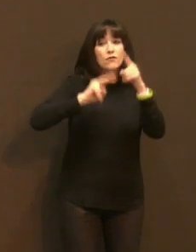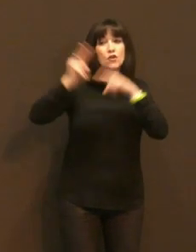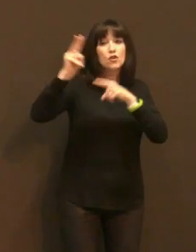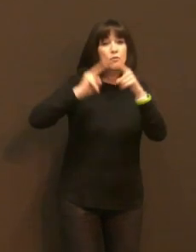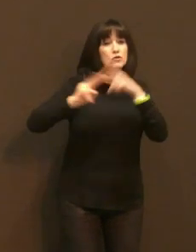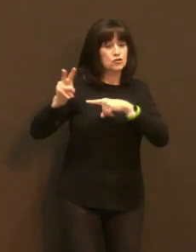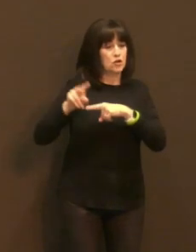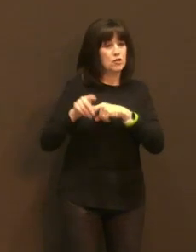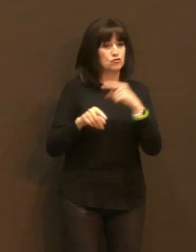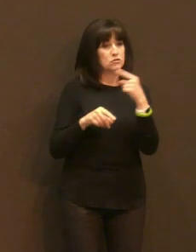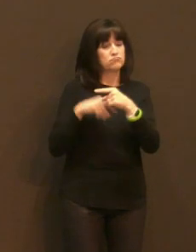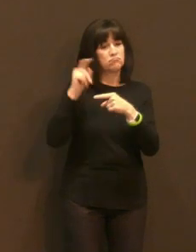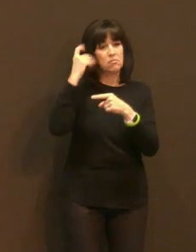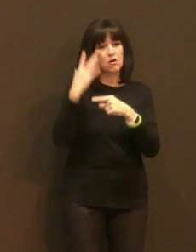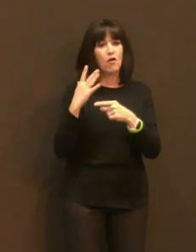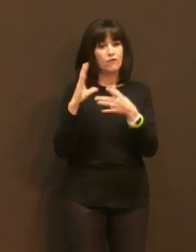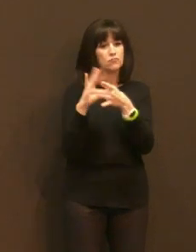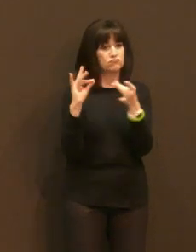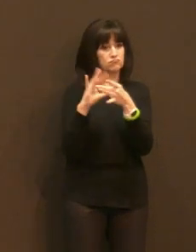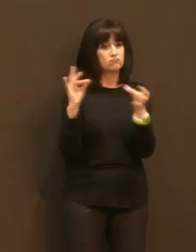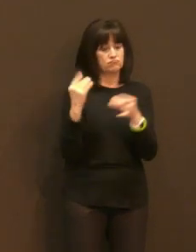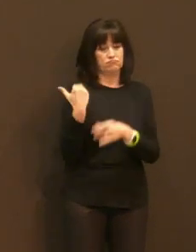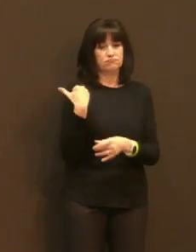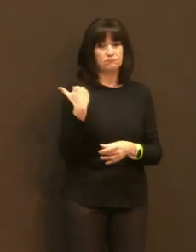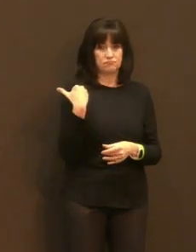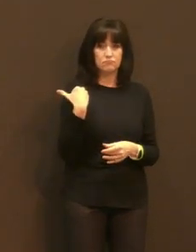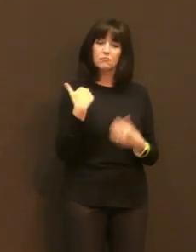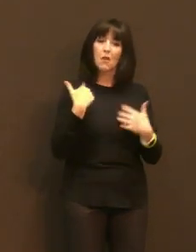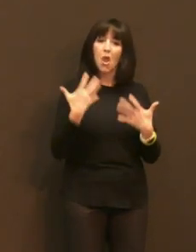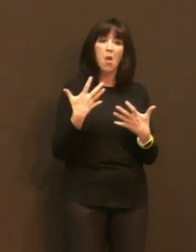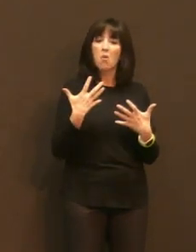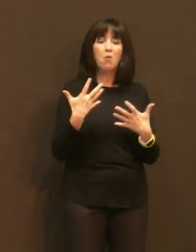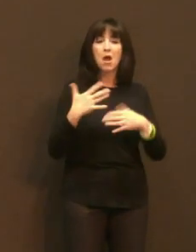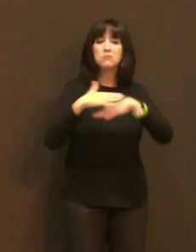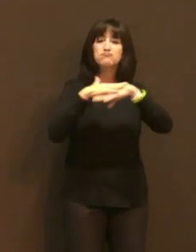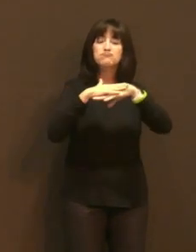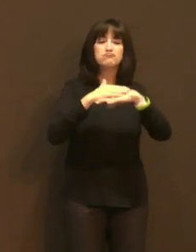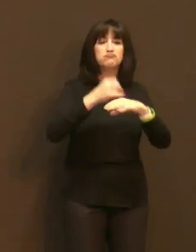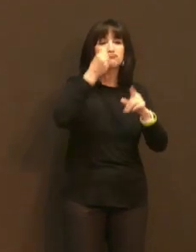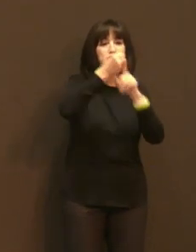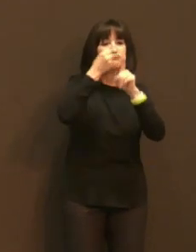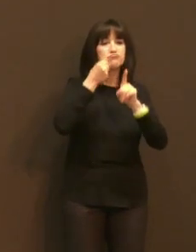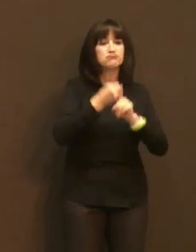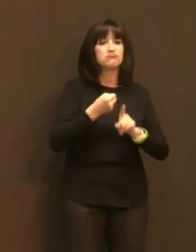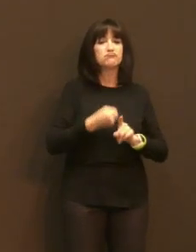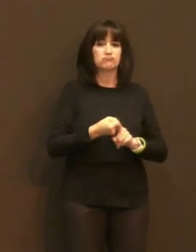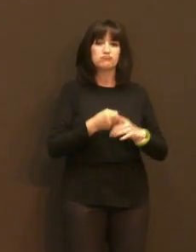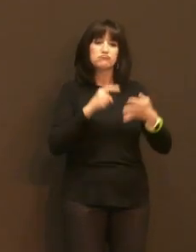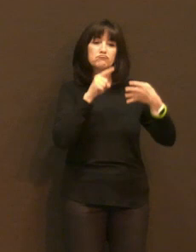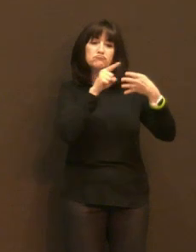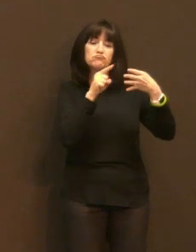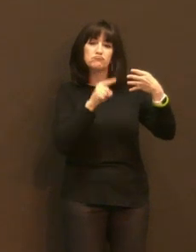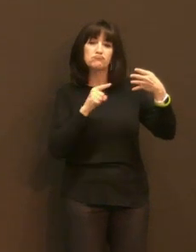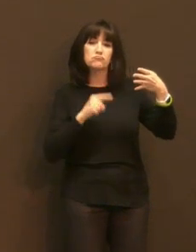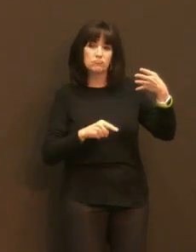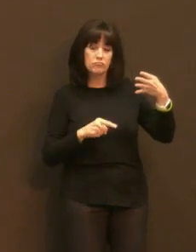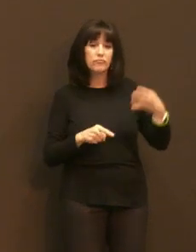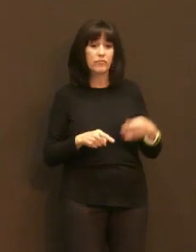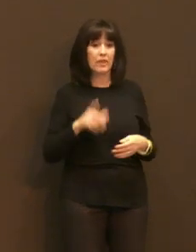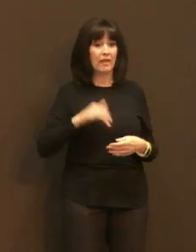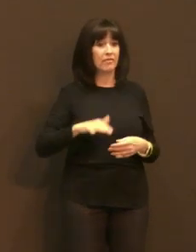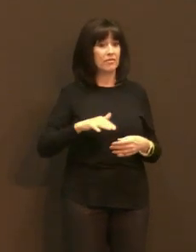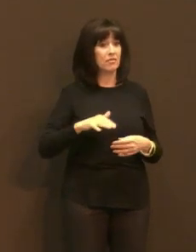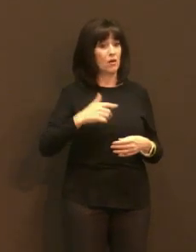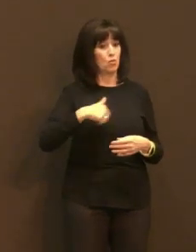little bit earlier. Just want to hit on a few points here. We do see that the protective actions that have been rolled out over